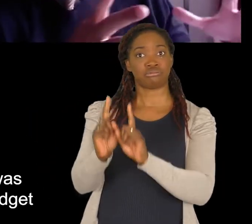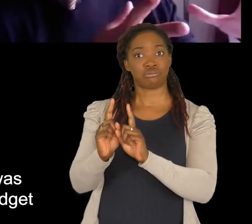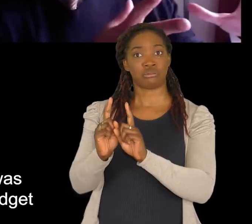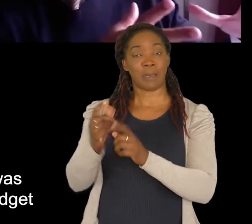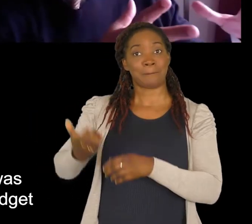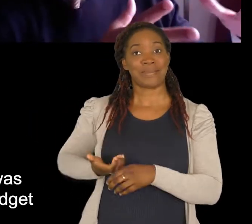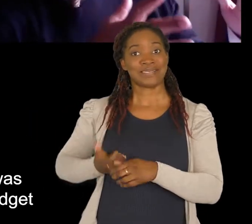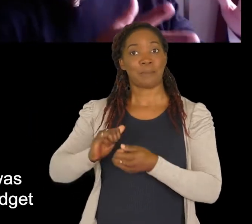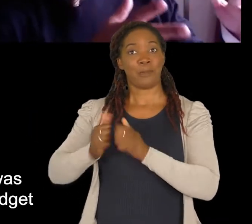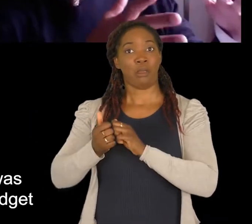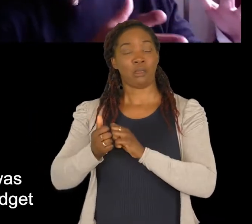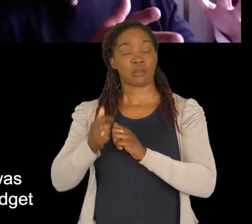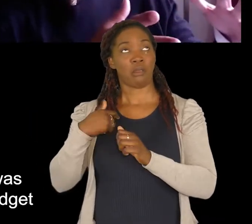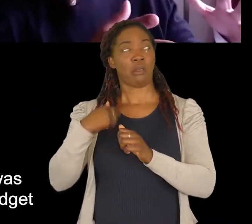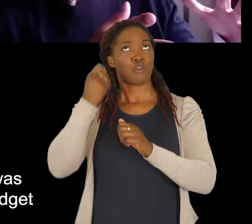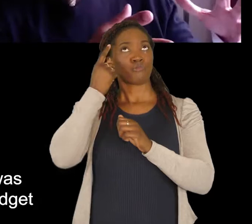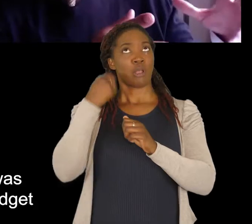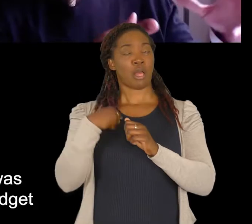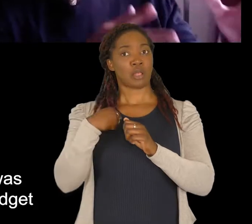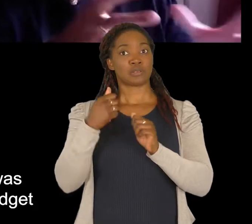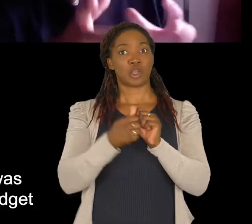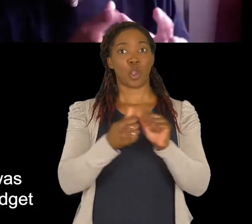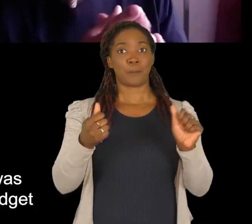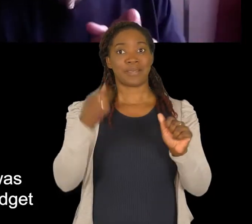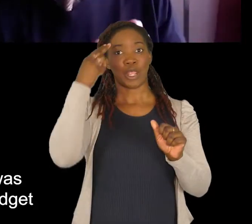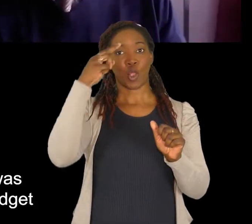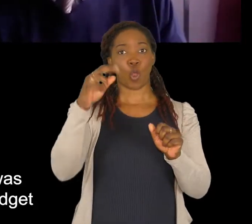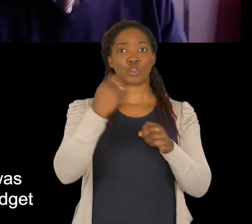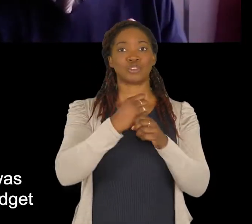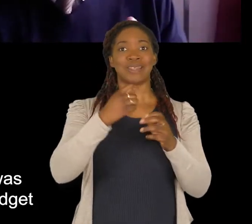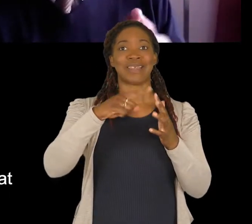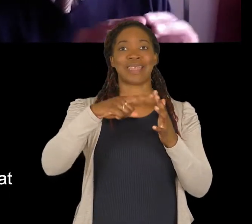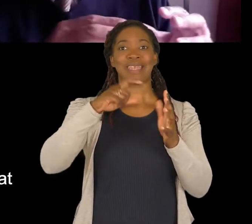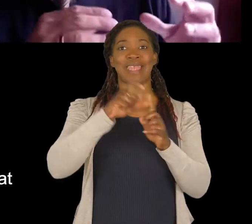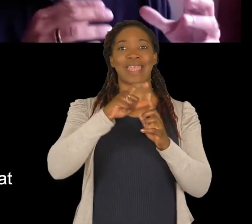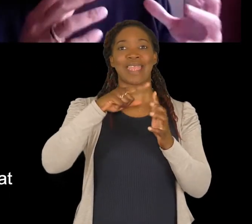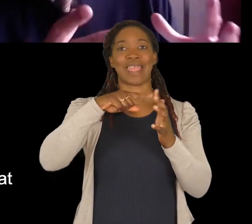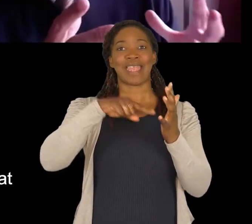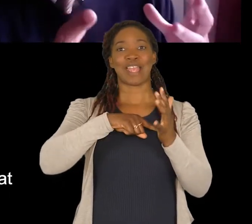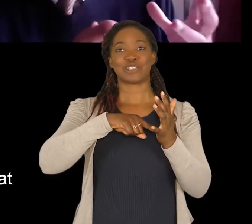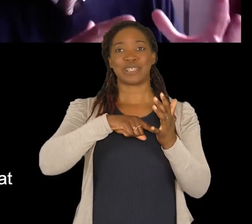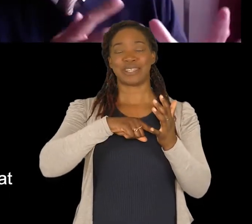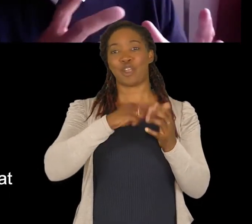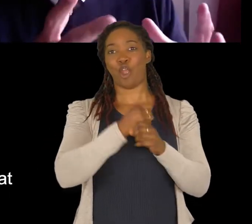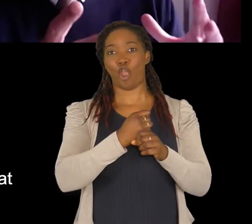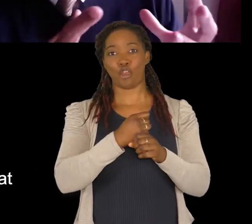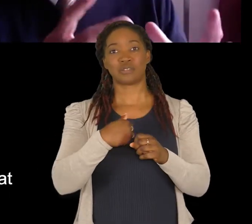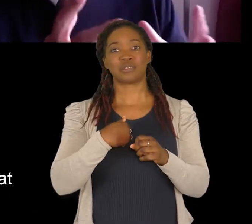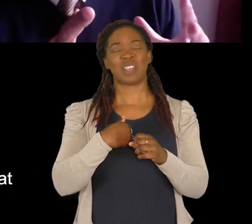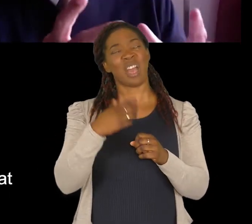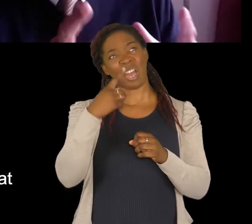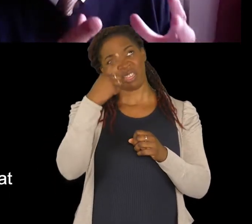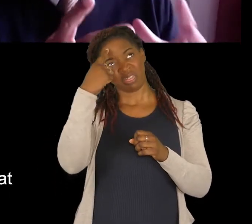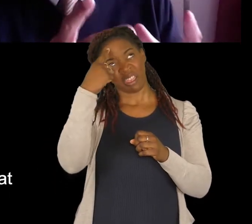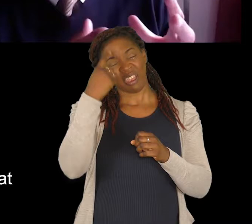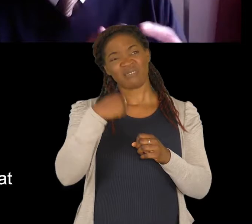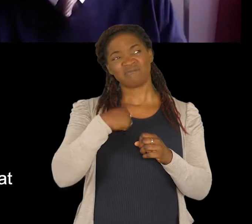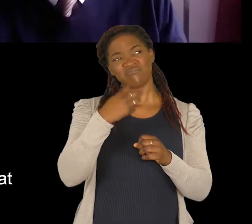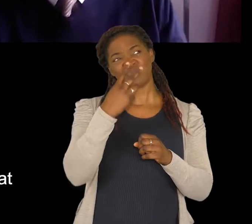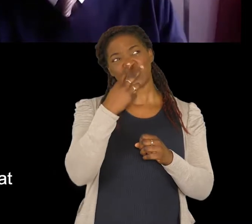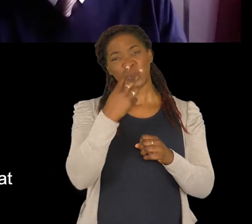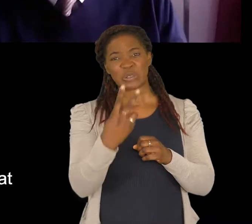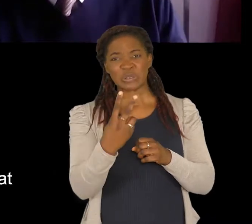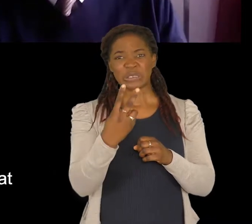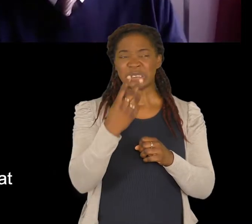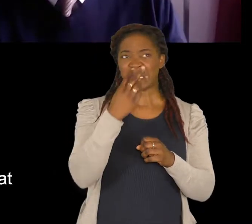And that was, you know, when I realized that, and this is a company called Gadget Guard, and I realized, I think I was probably 23, 24